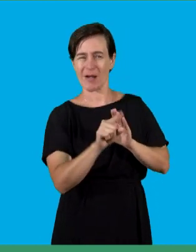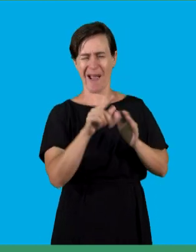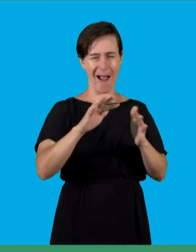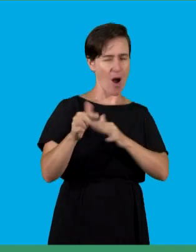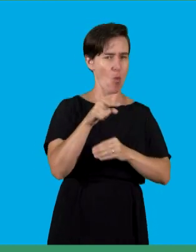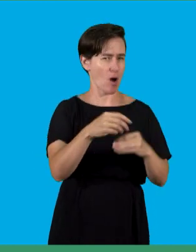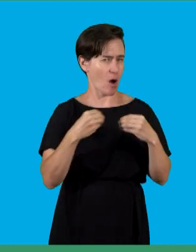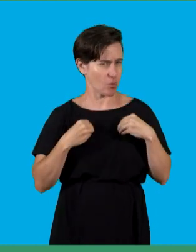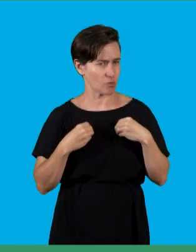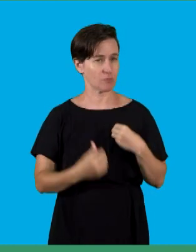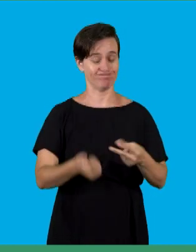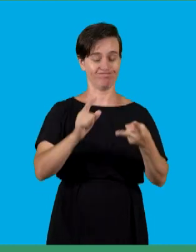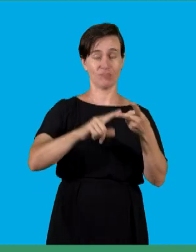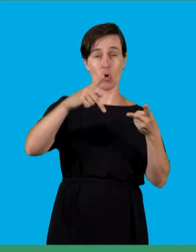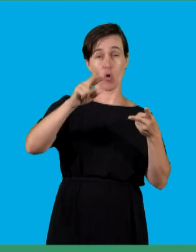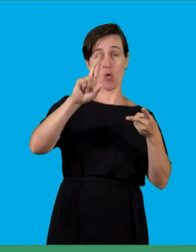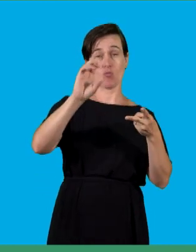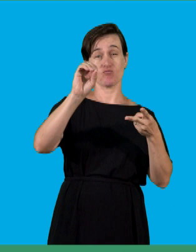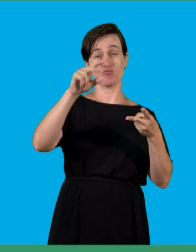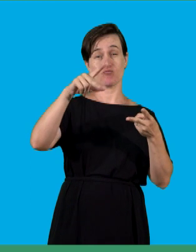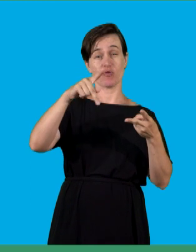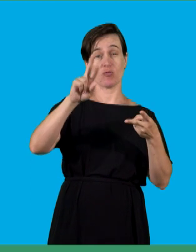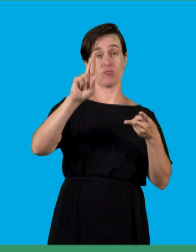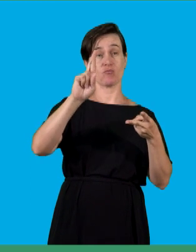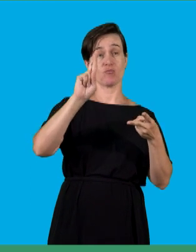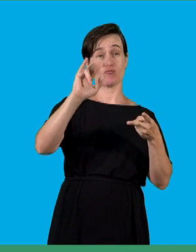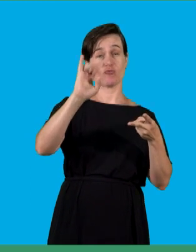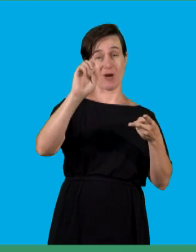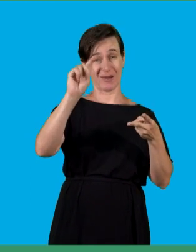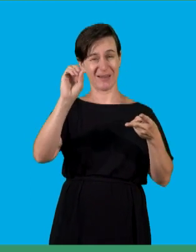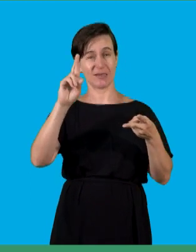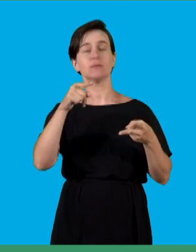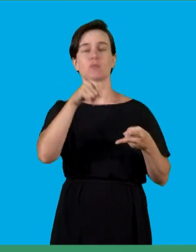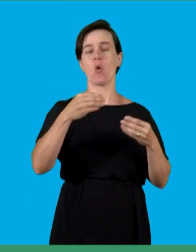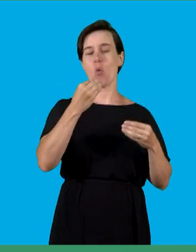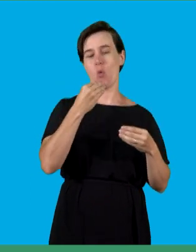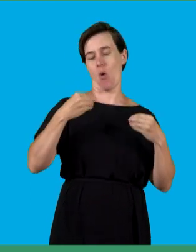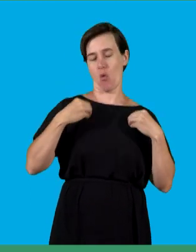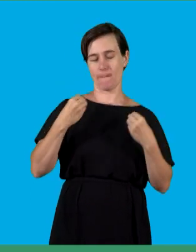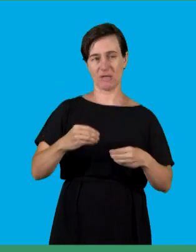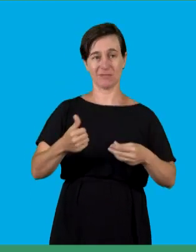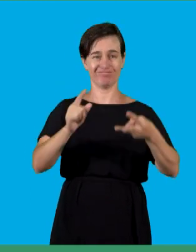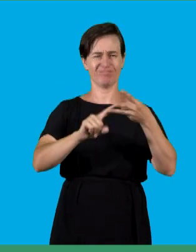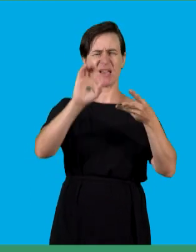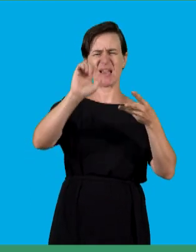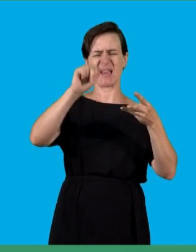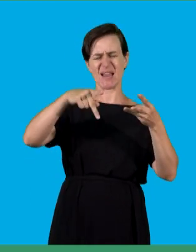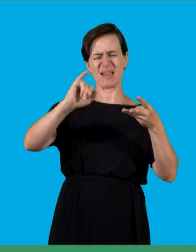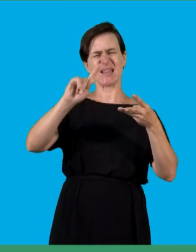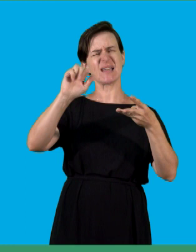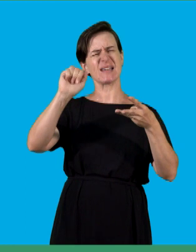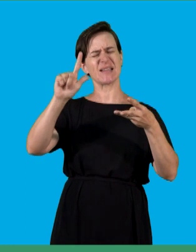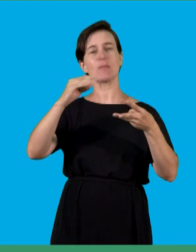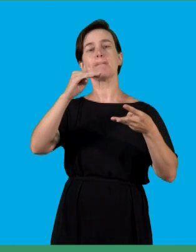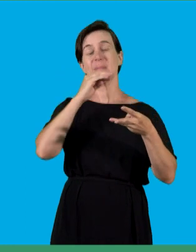it is owned. We have proprietor, the owner of a business. We have capital,